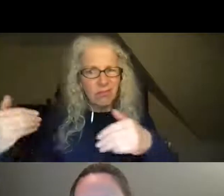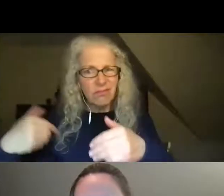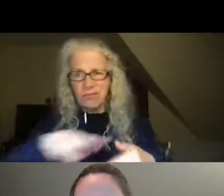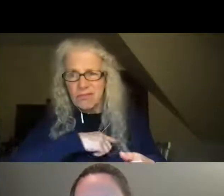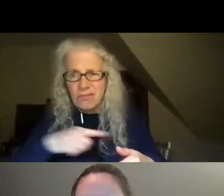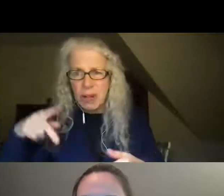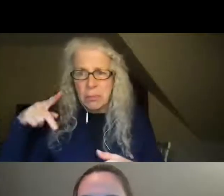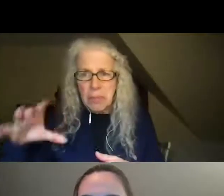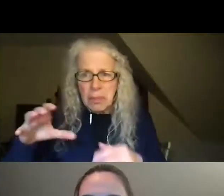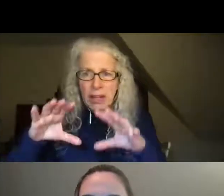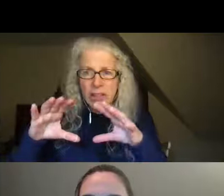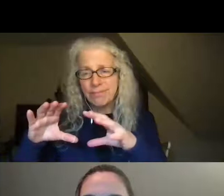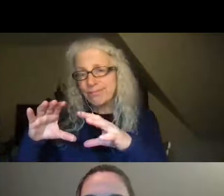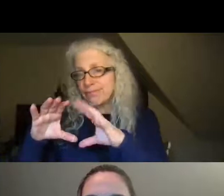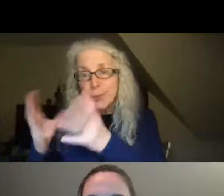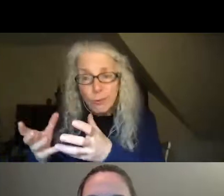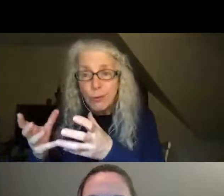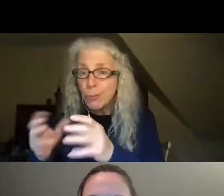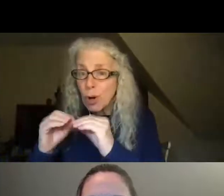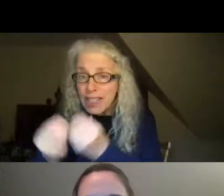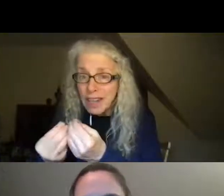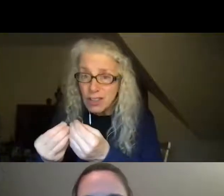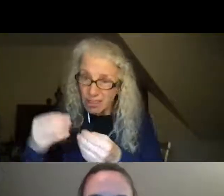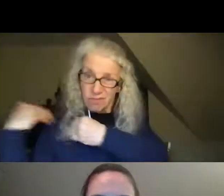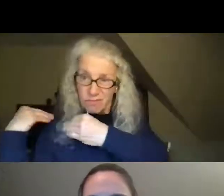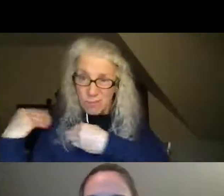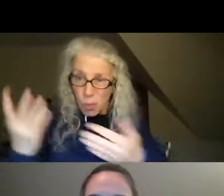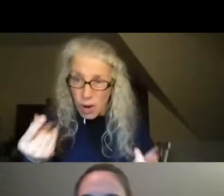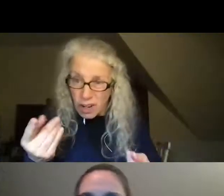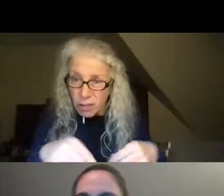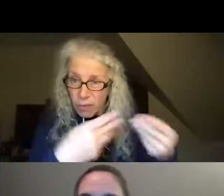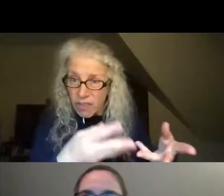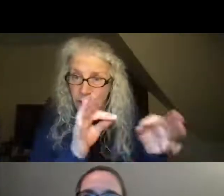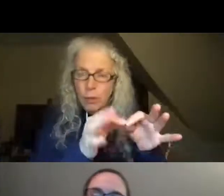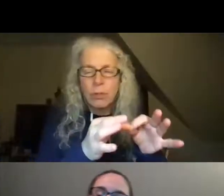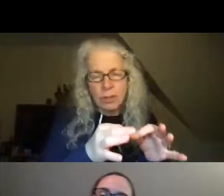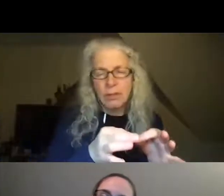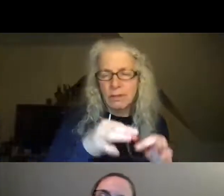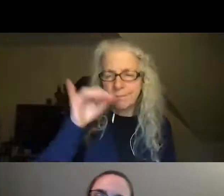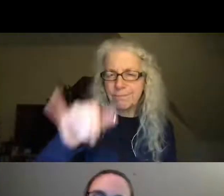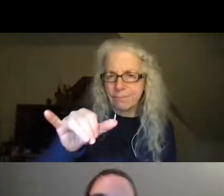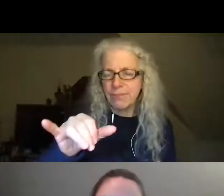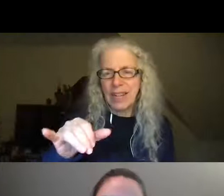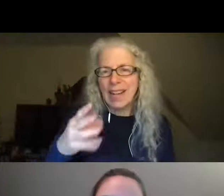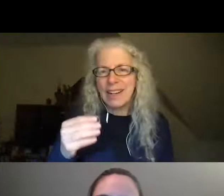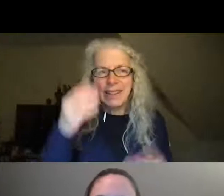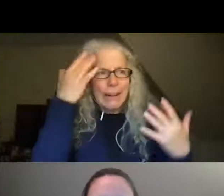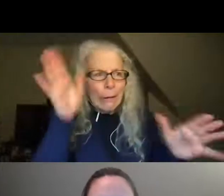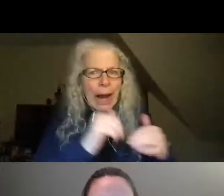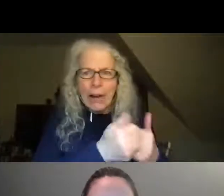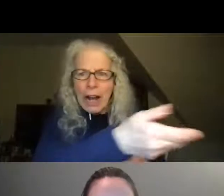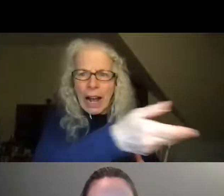public entity, and the ins and outs of hiring an interpreter,